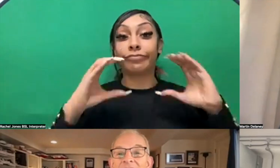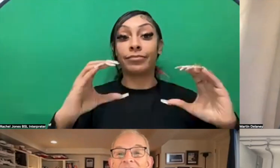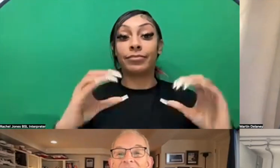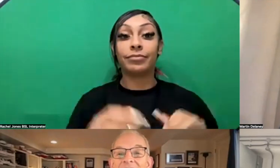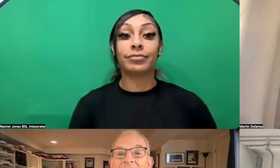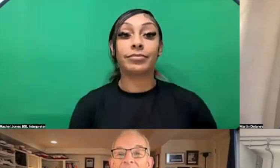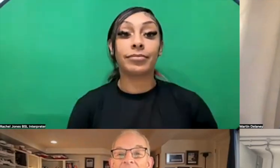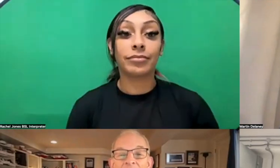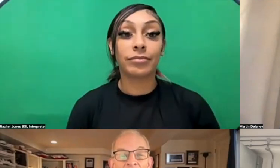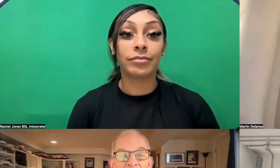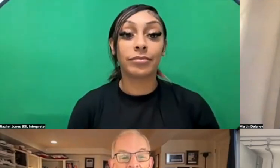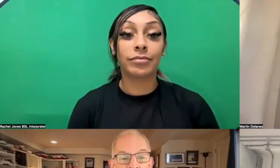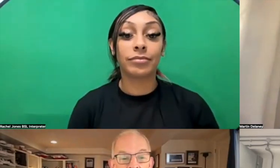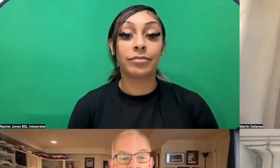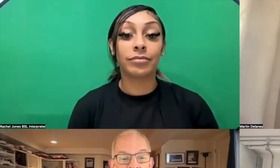is it?